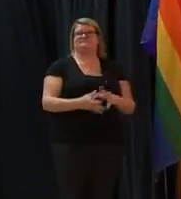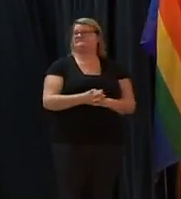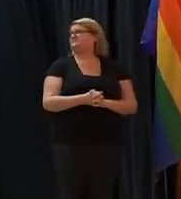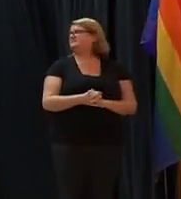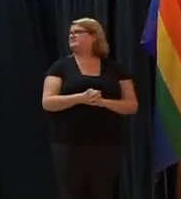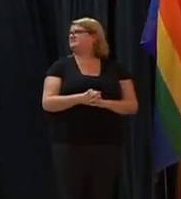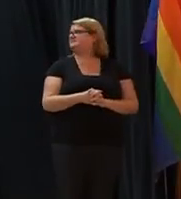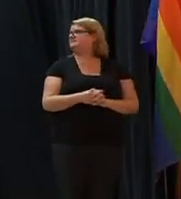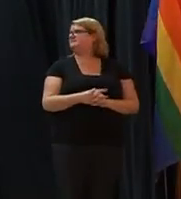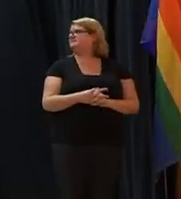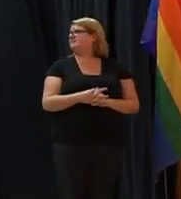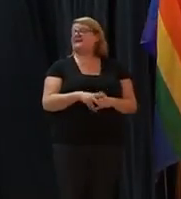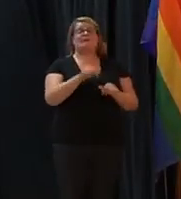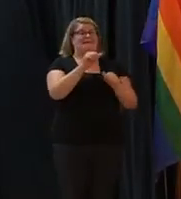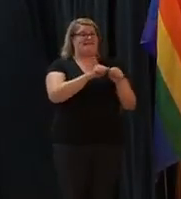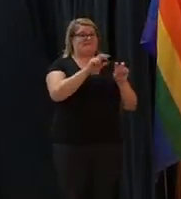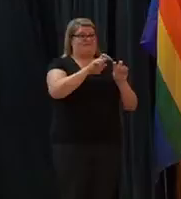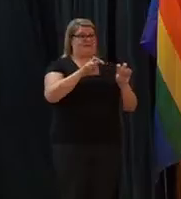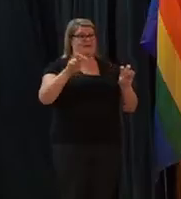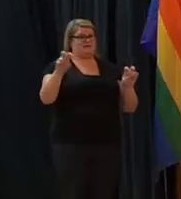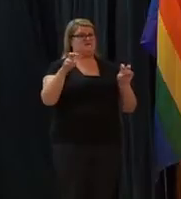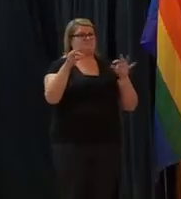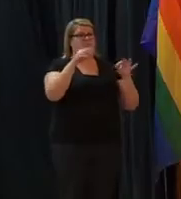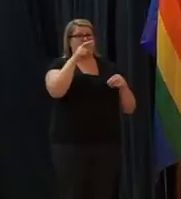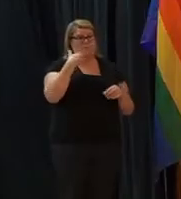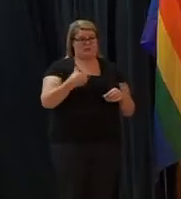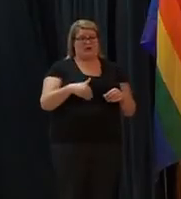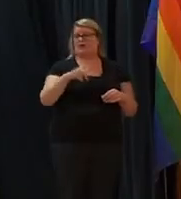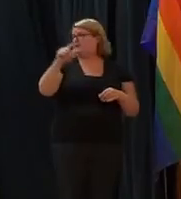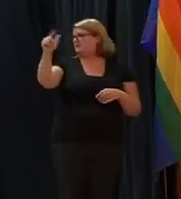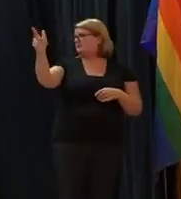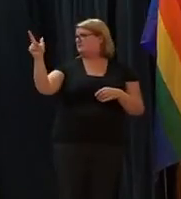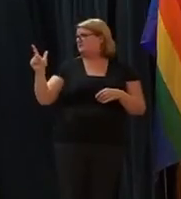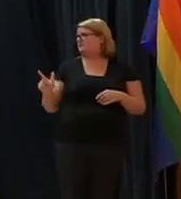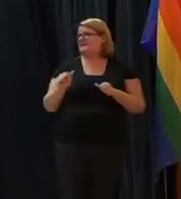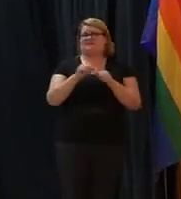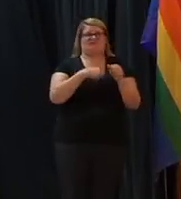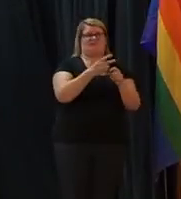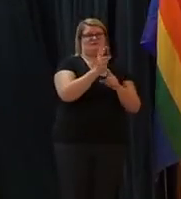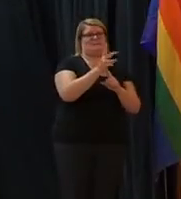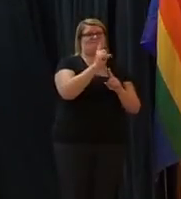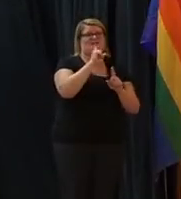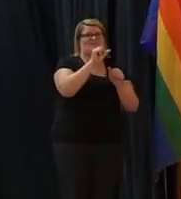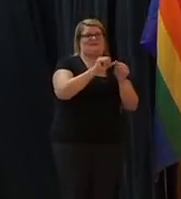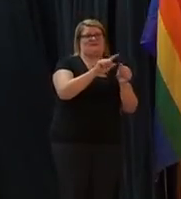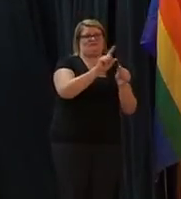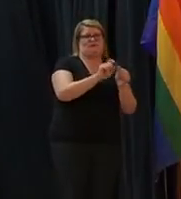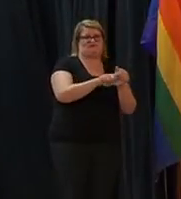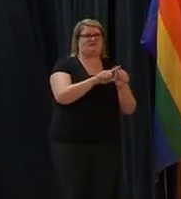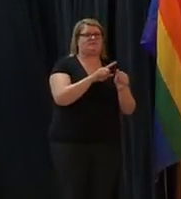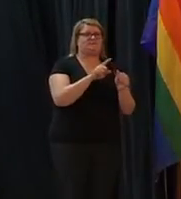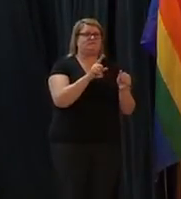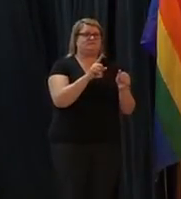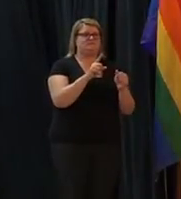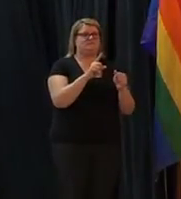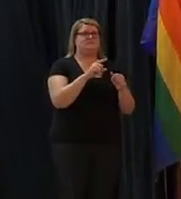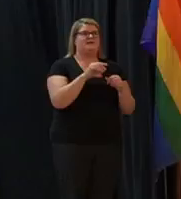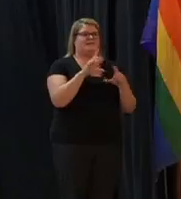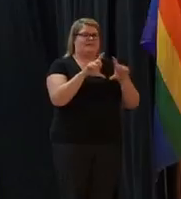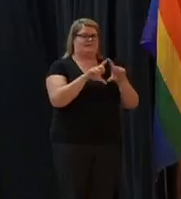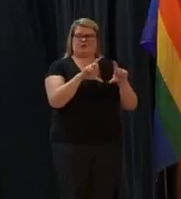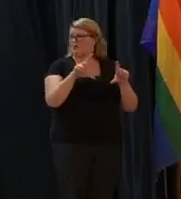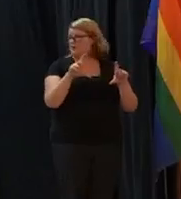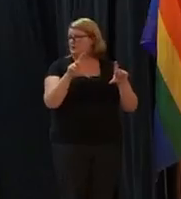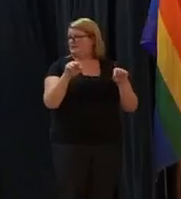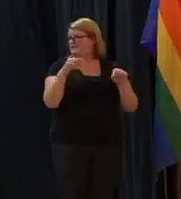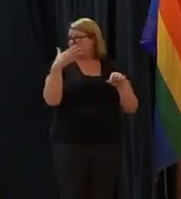I will now let each of the panelists introduce themselves. Now, each panelist will have 2 minutes to answer each question, including the introduction, their cards at the